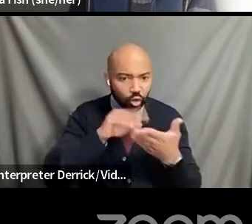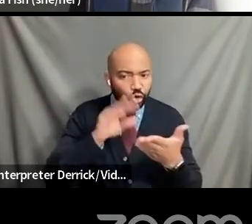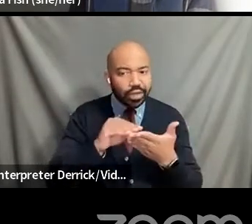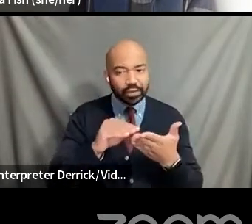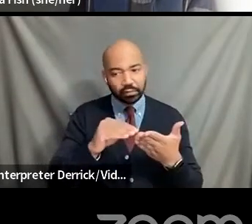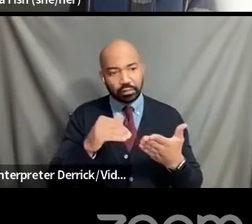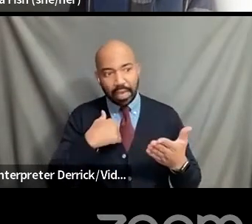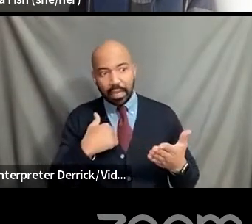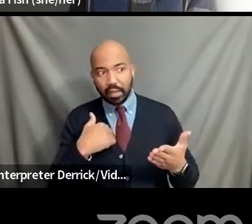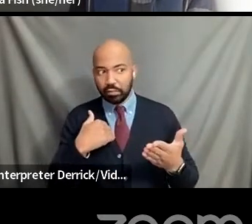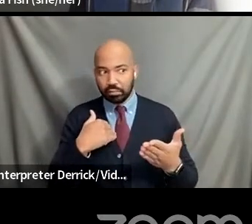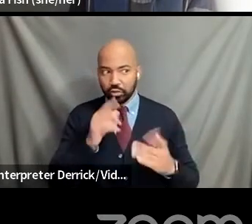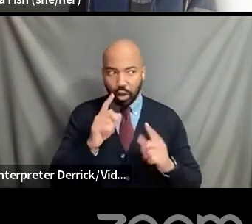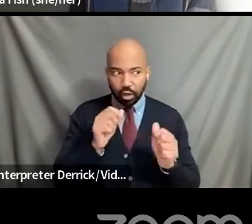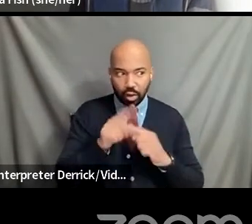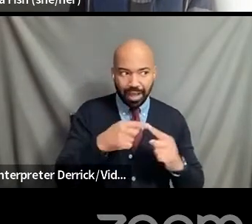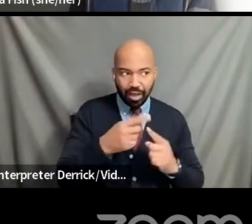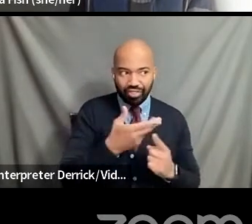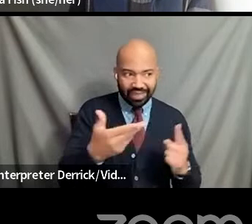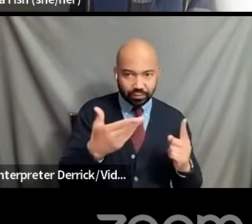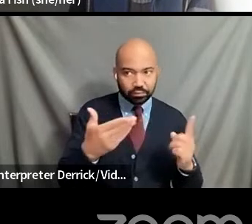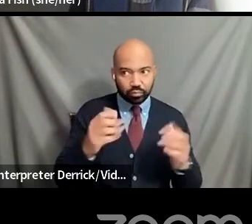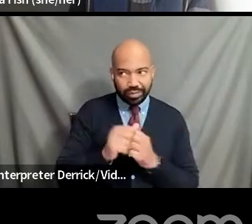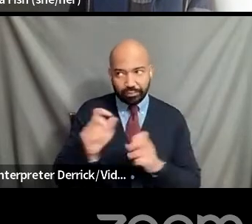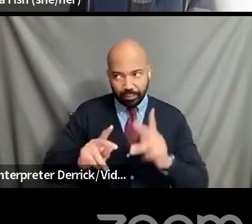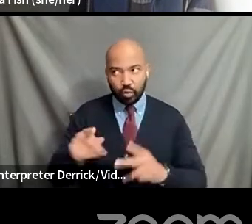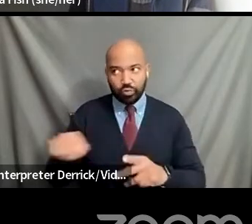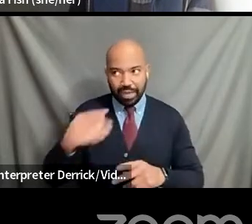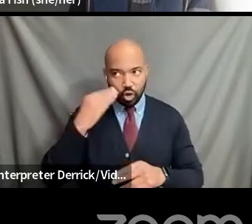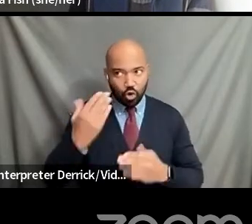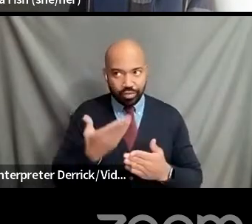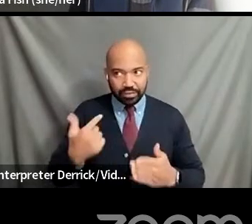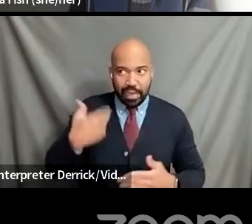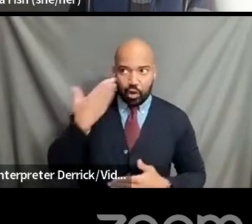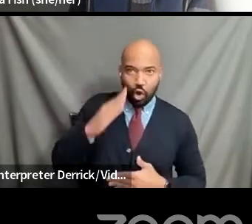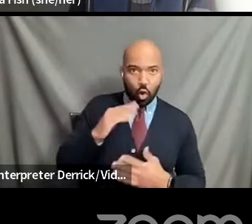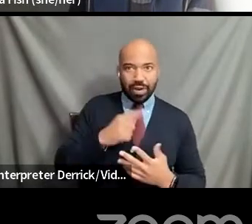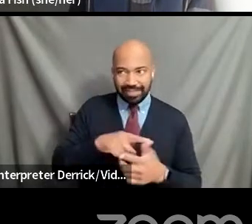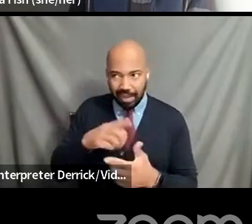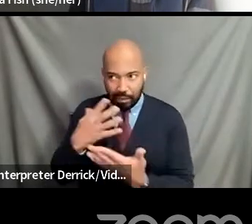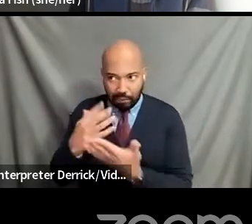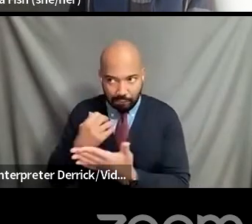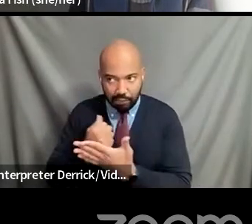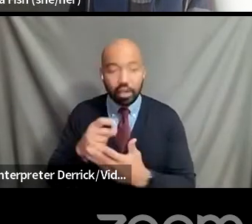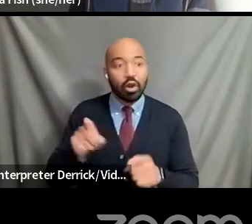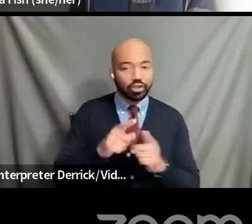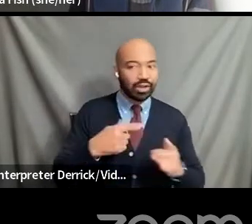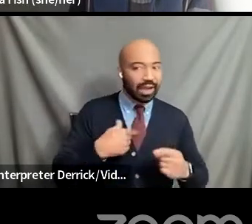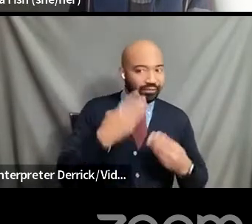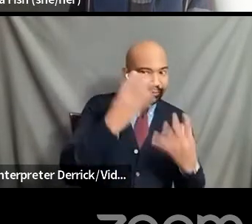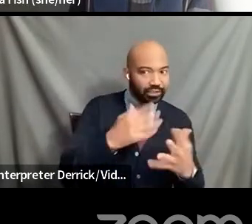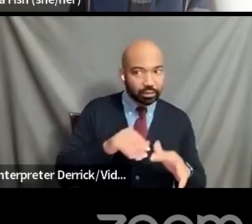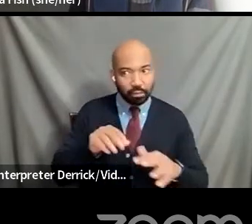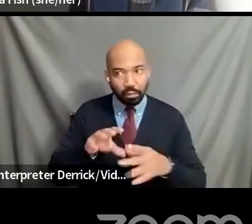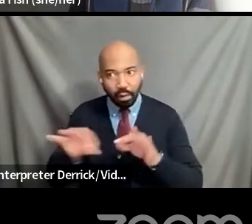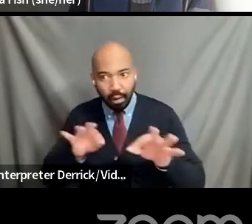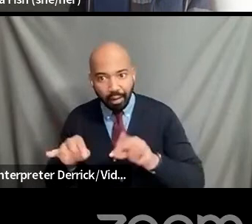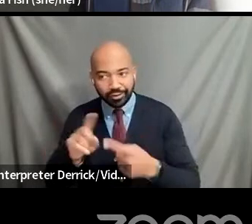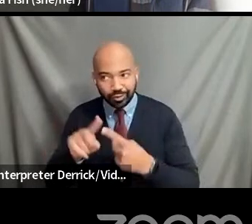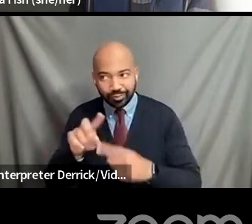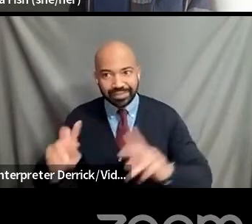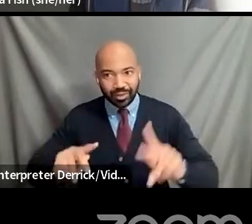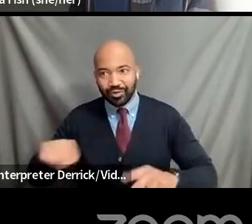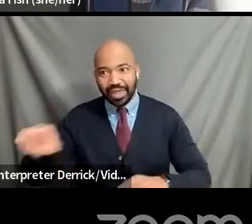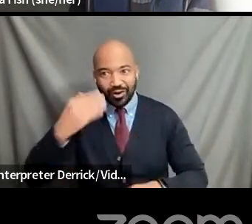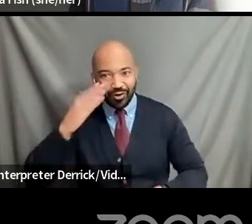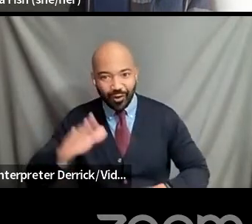areas that I don't, then that's really all the best that I can do. And I'm perfectly happy with that. So our last question, which is